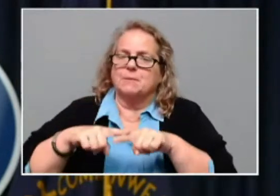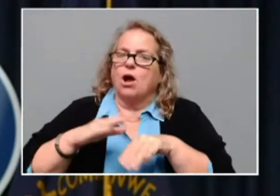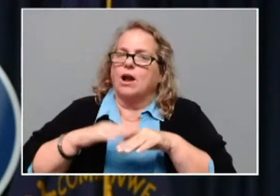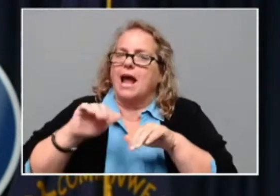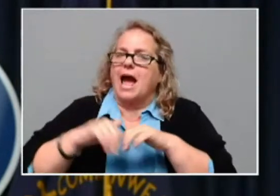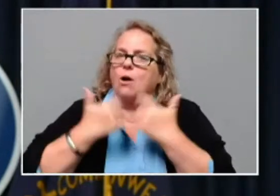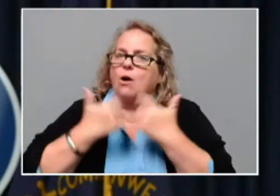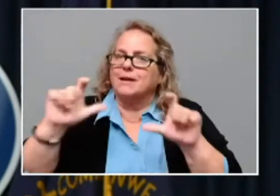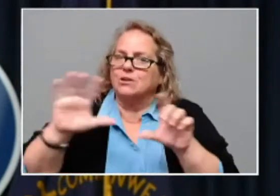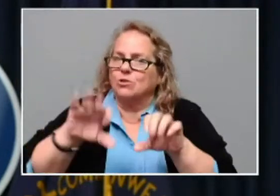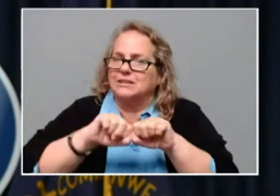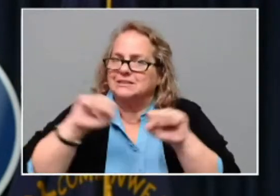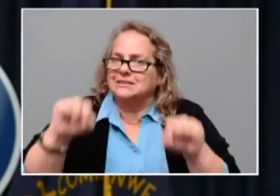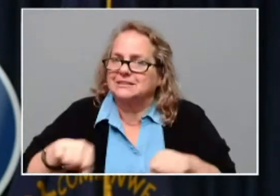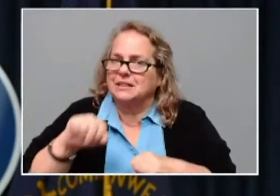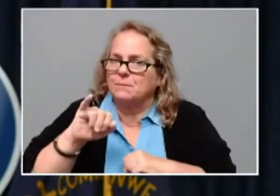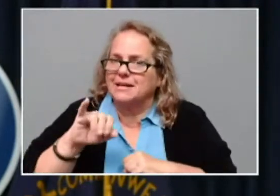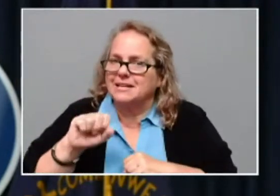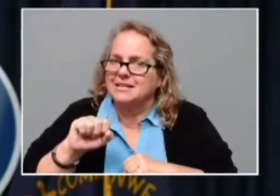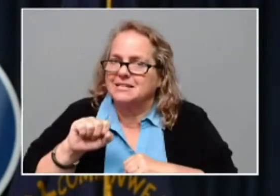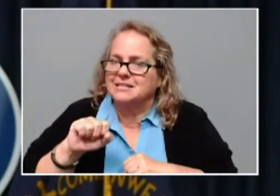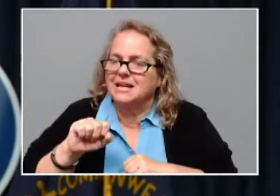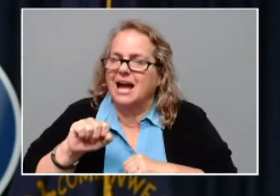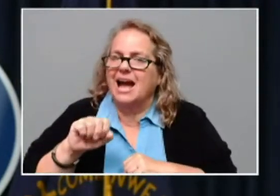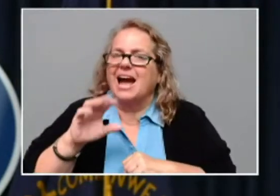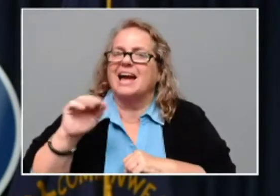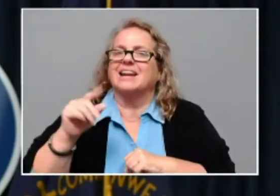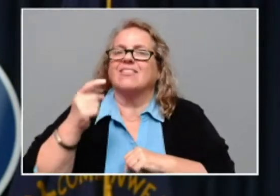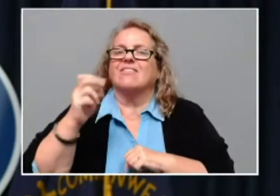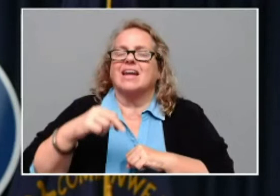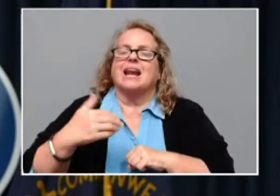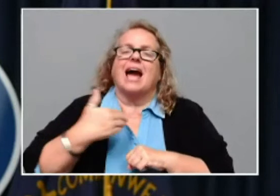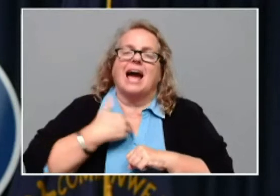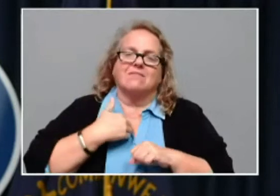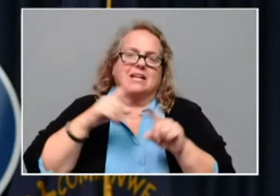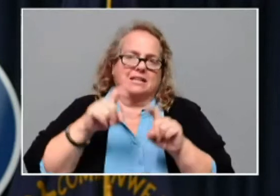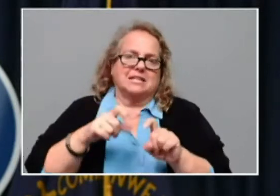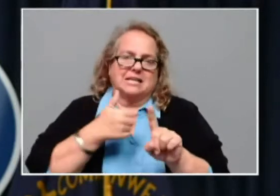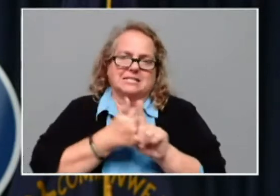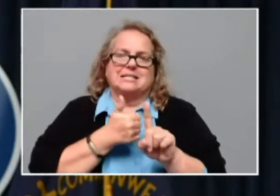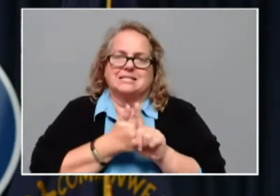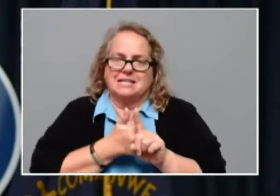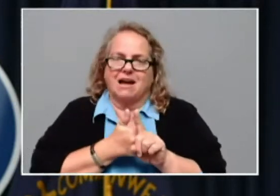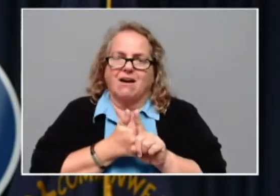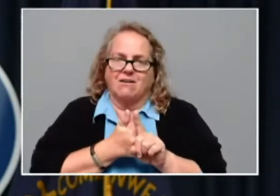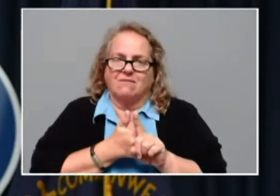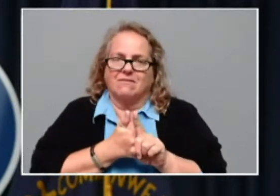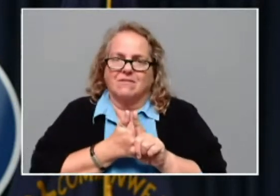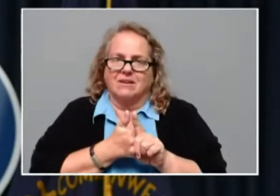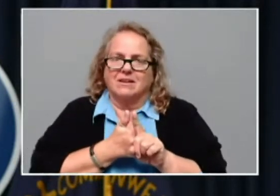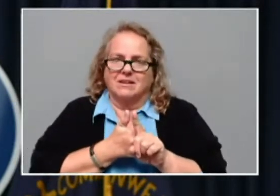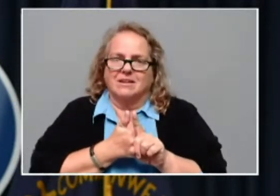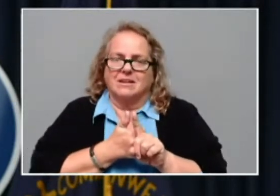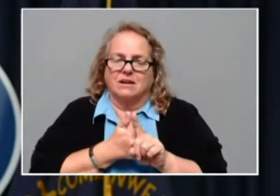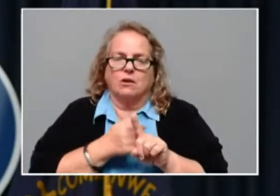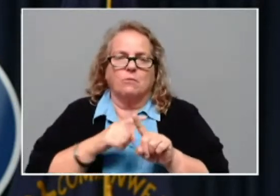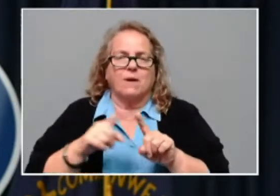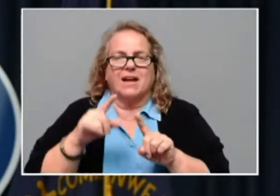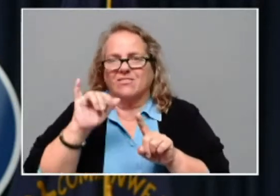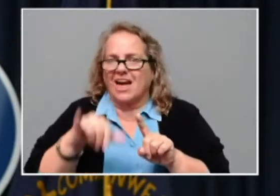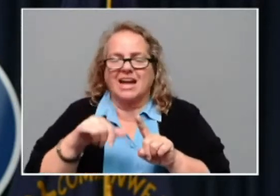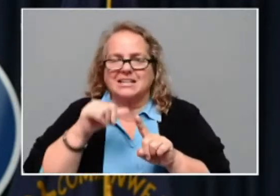and then having the tests themselves. But that has not been thus far the